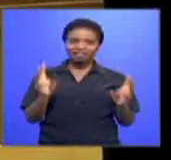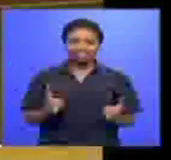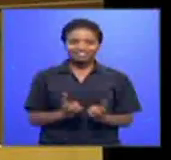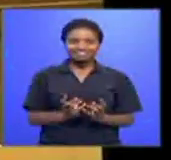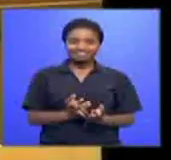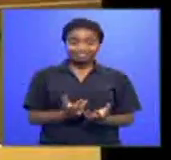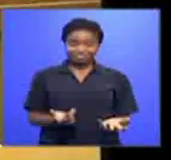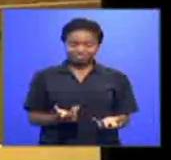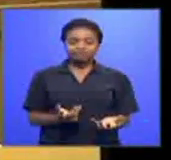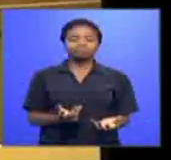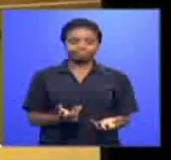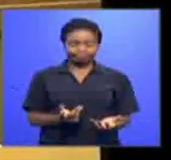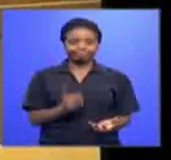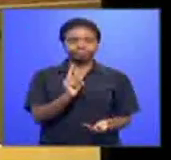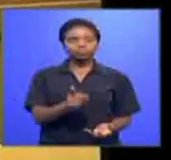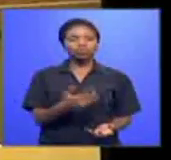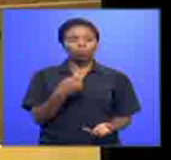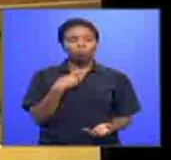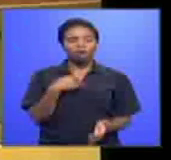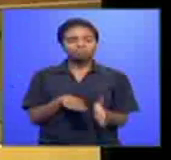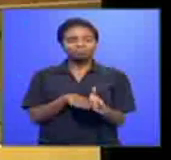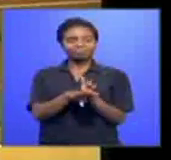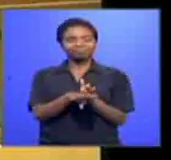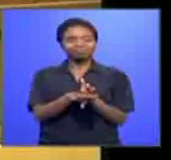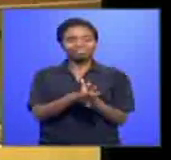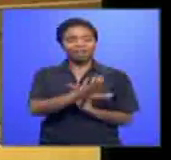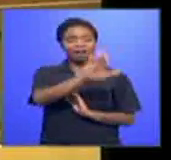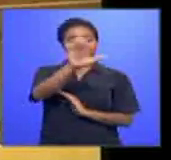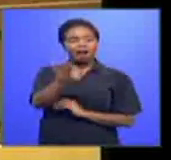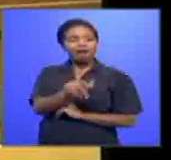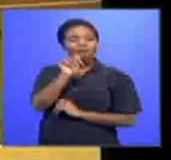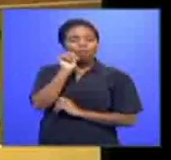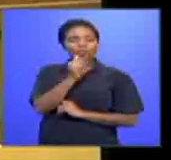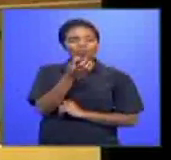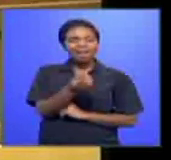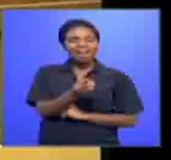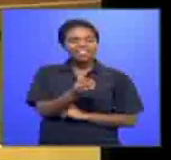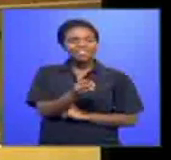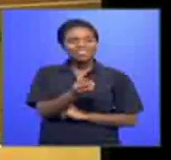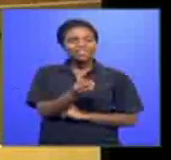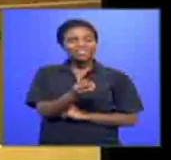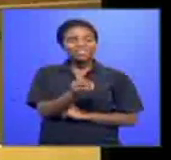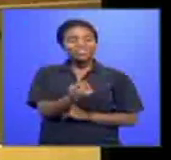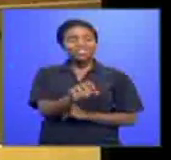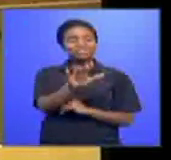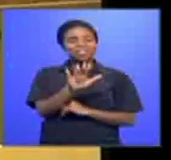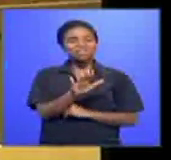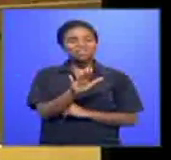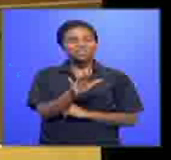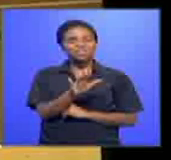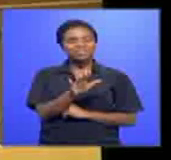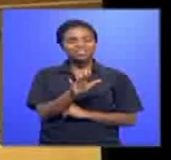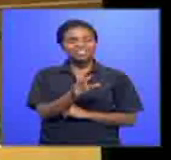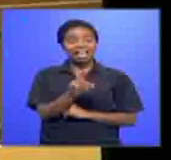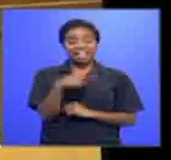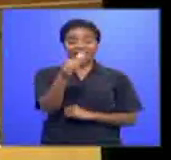will receive great impetus when we host the 5th BRICS Summit